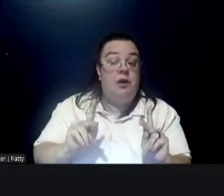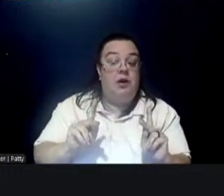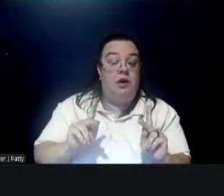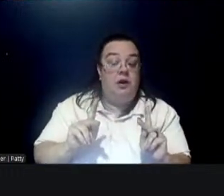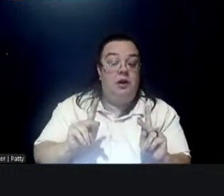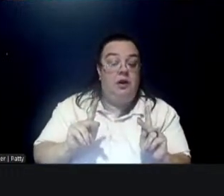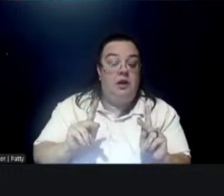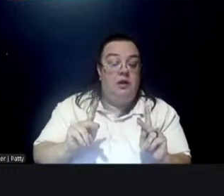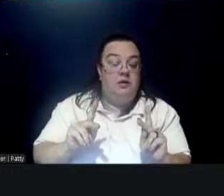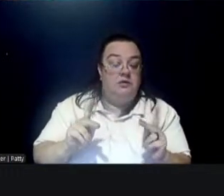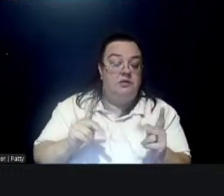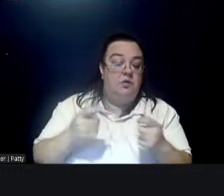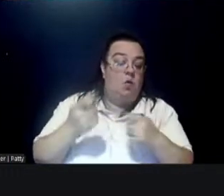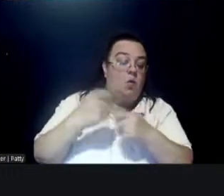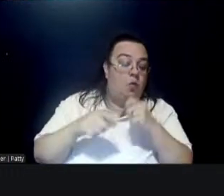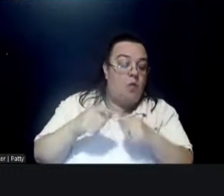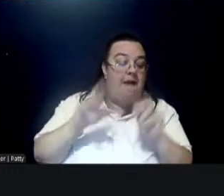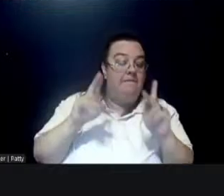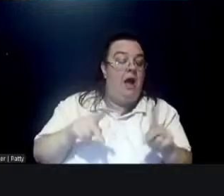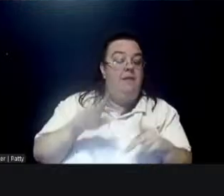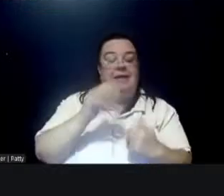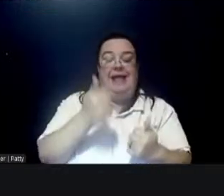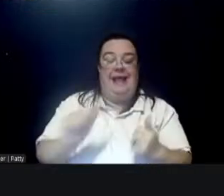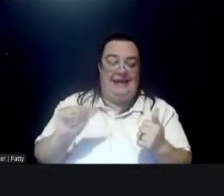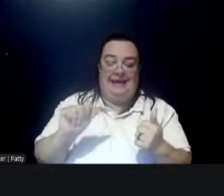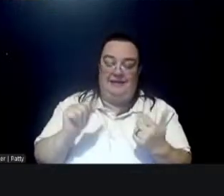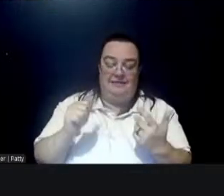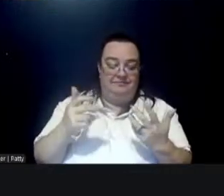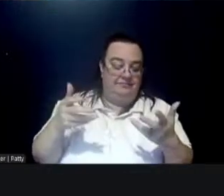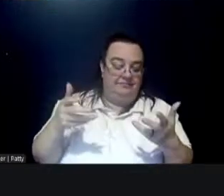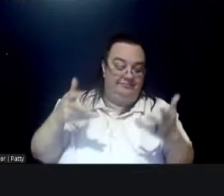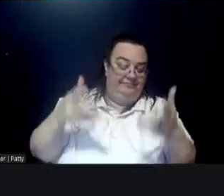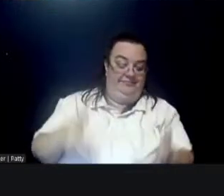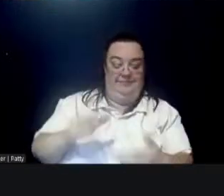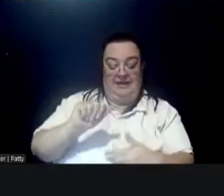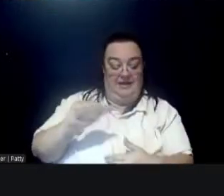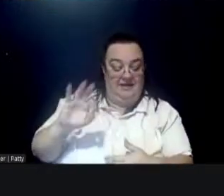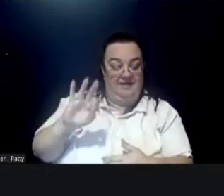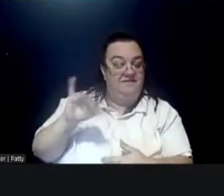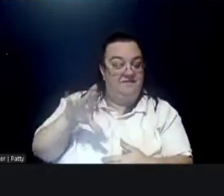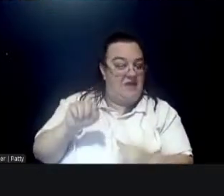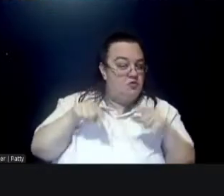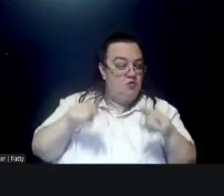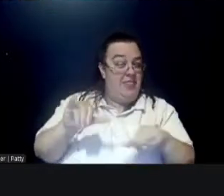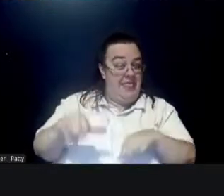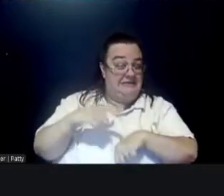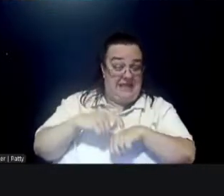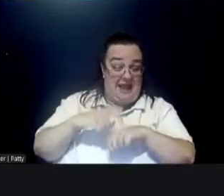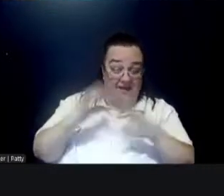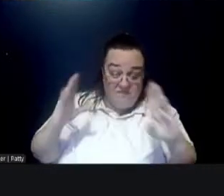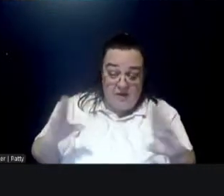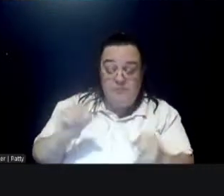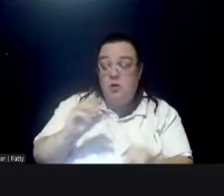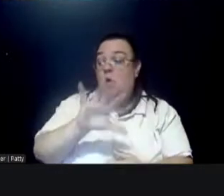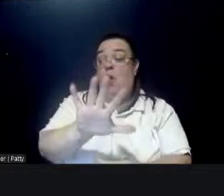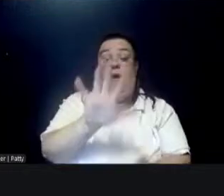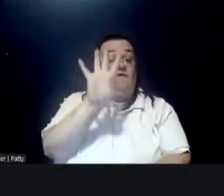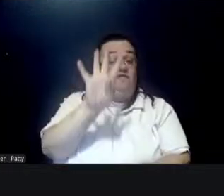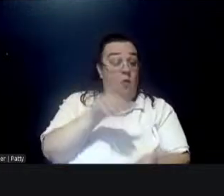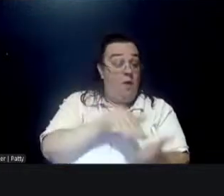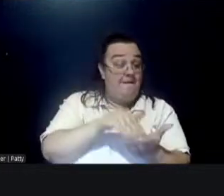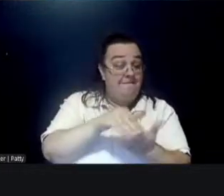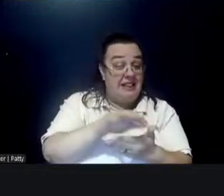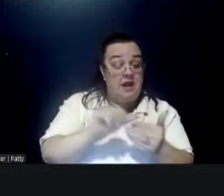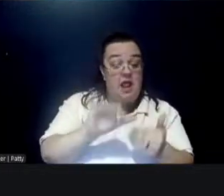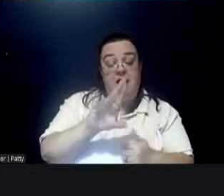your affairs in that period of time. And so your $4 million fund balance